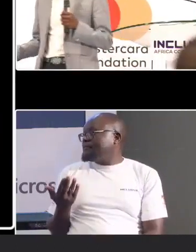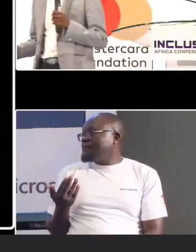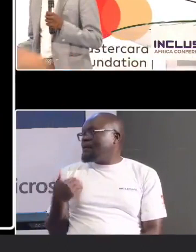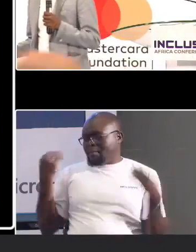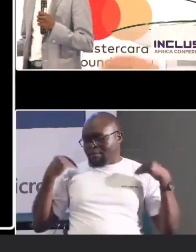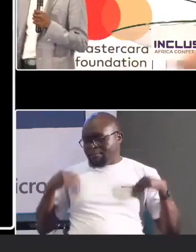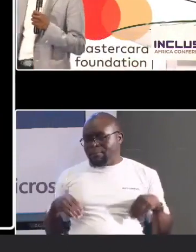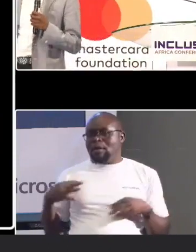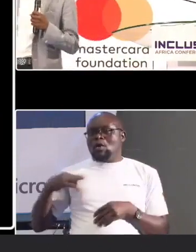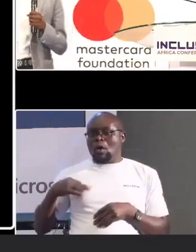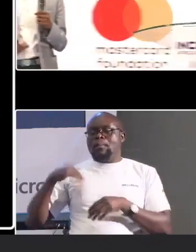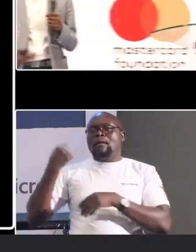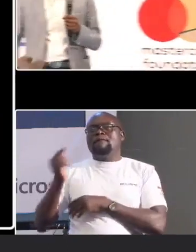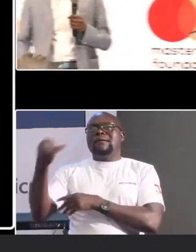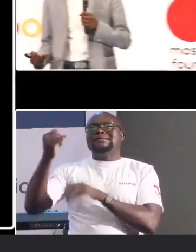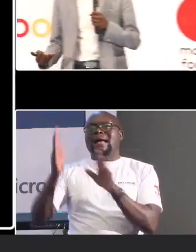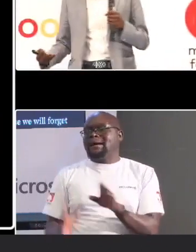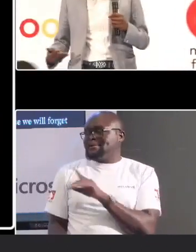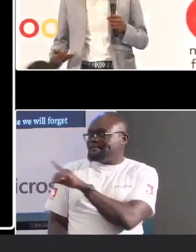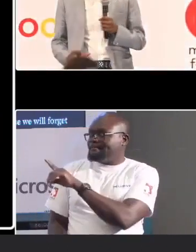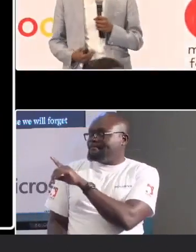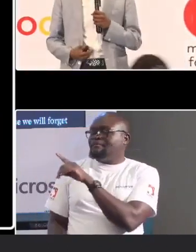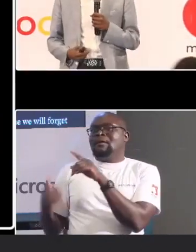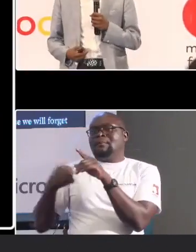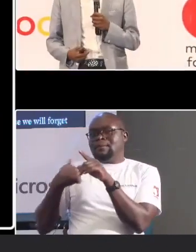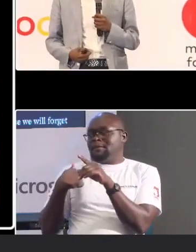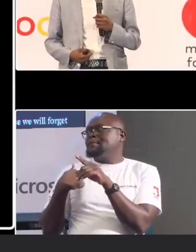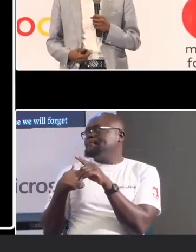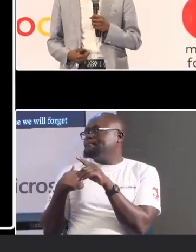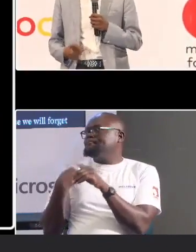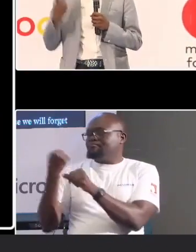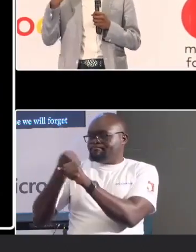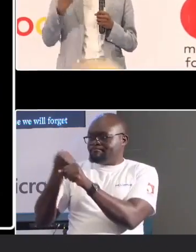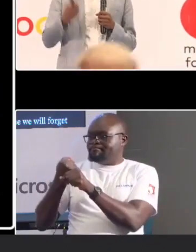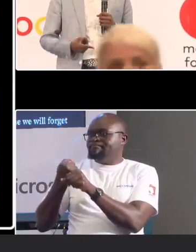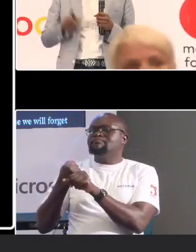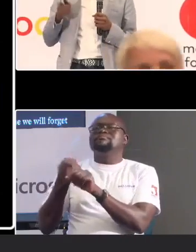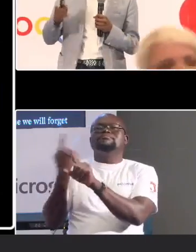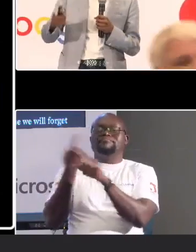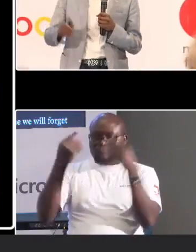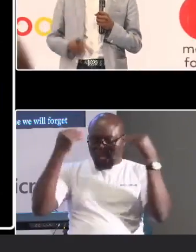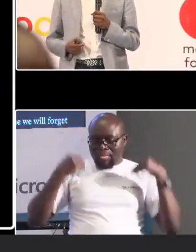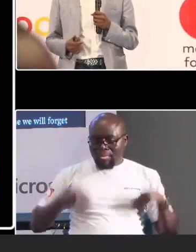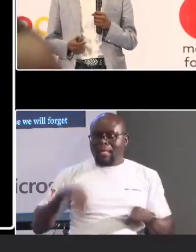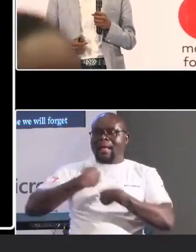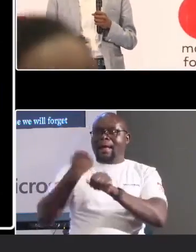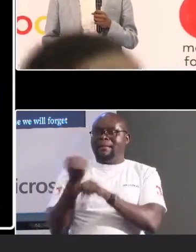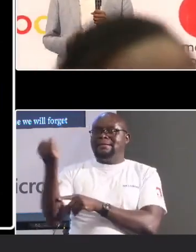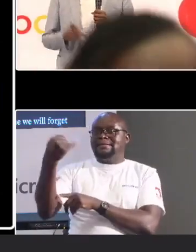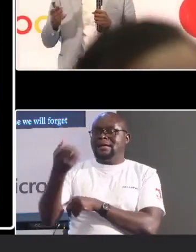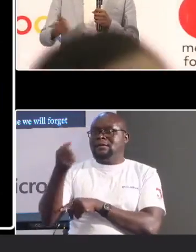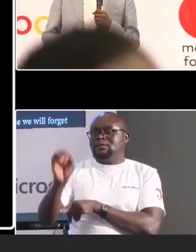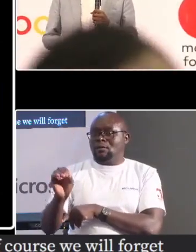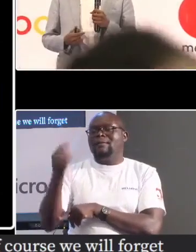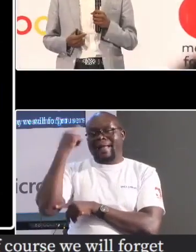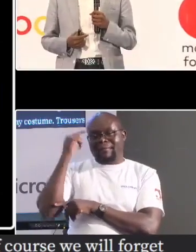wearing the costume of a designer, slightly, trousers that look like they're falling down, spiky hair that looks like I've stuck my